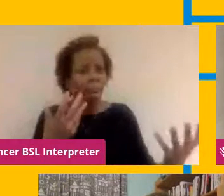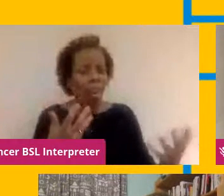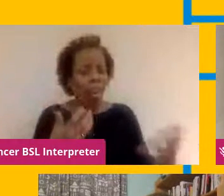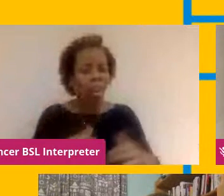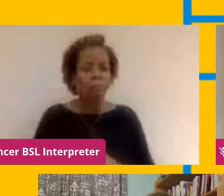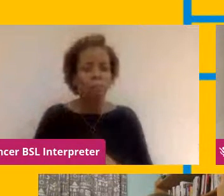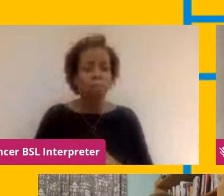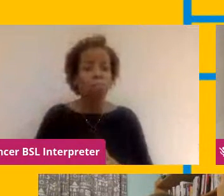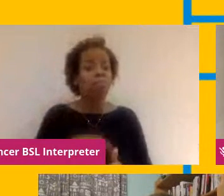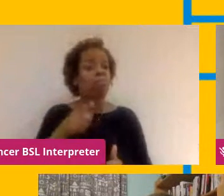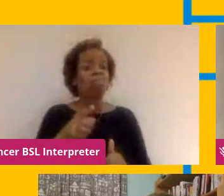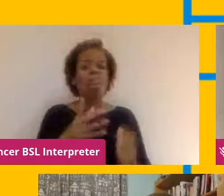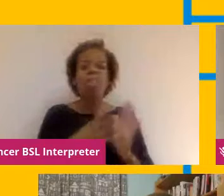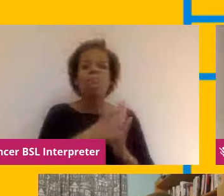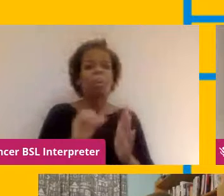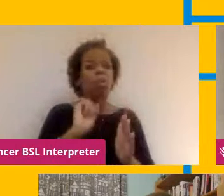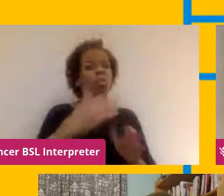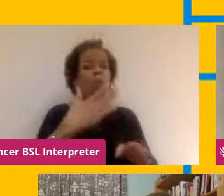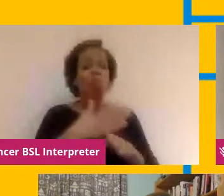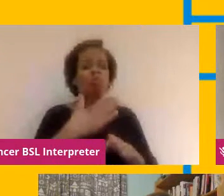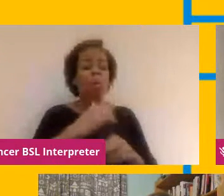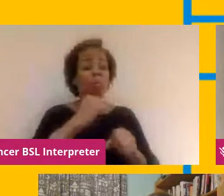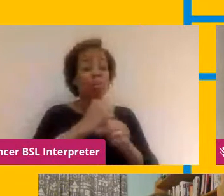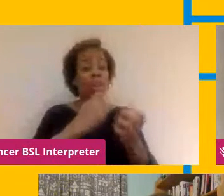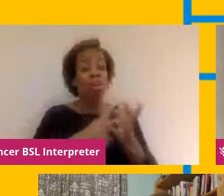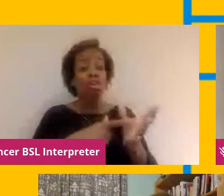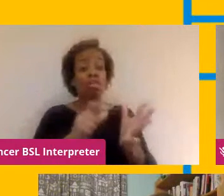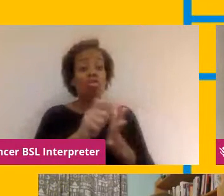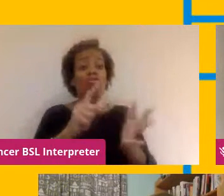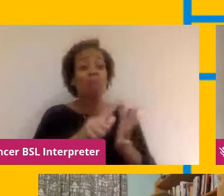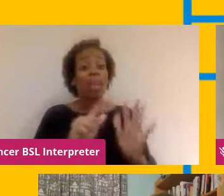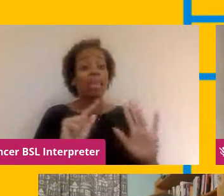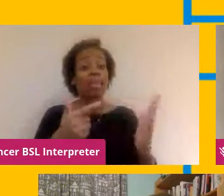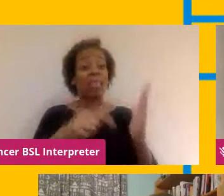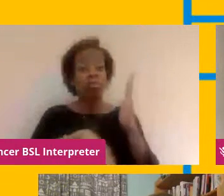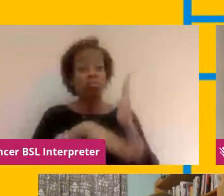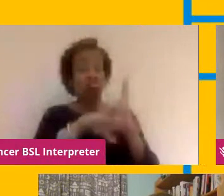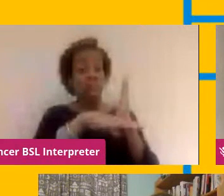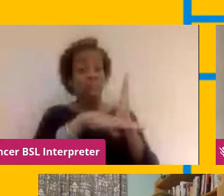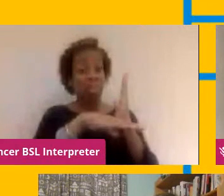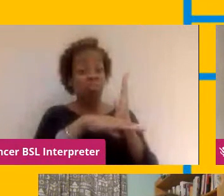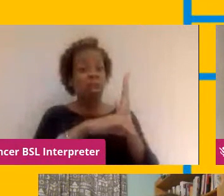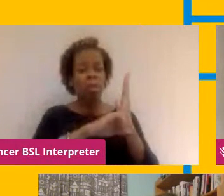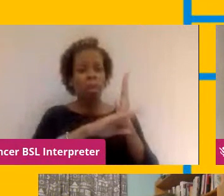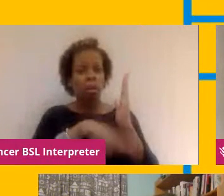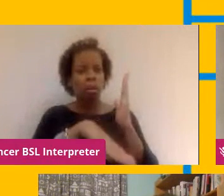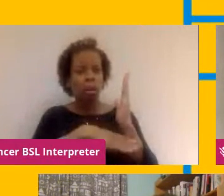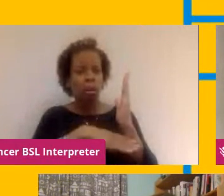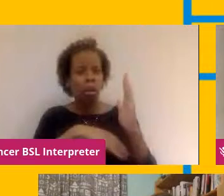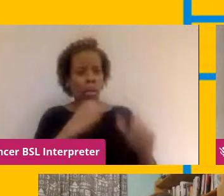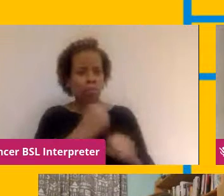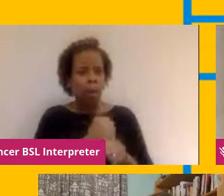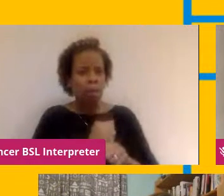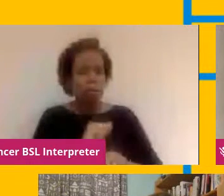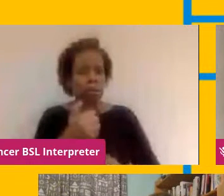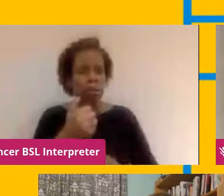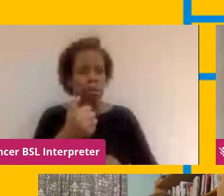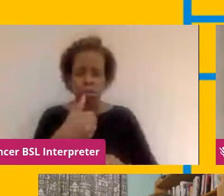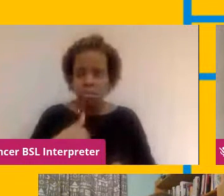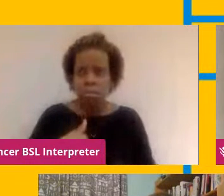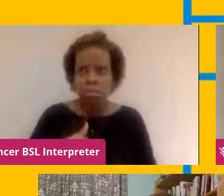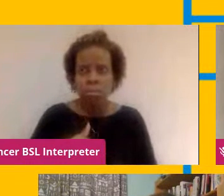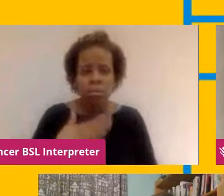call a grade 7 role based on the National Framework Agreement, and they're actually lowering it to a grade 6 role, well, actually, has that job been properly